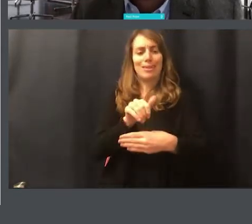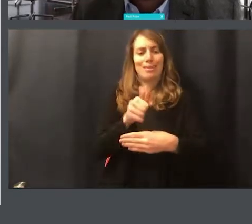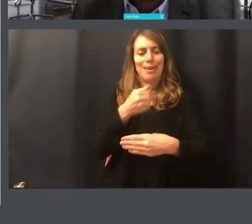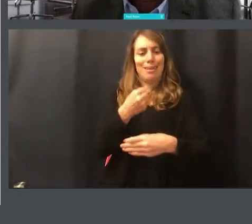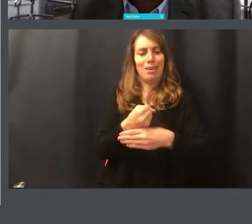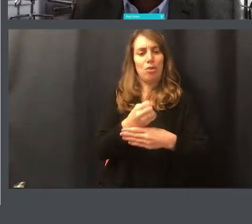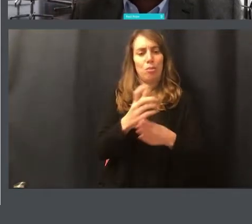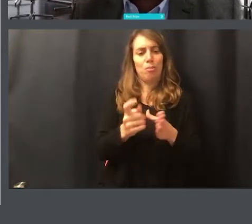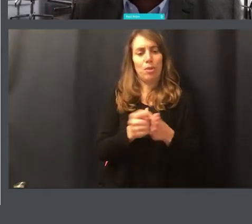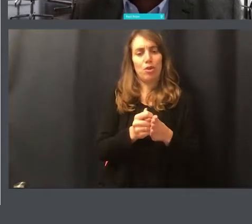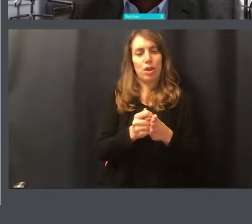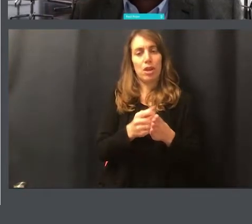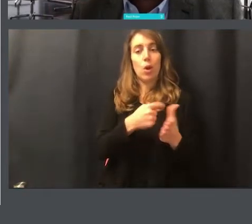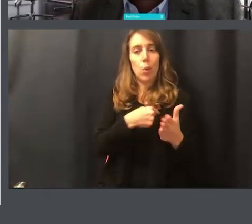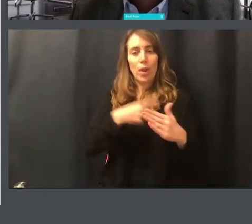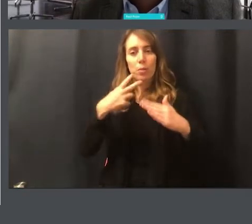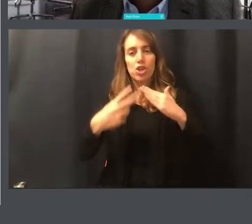increasing.